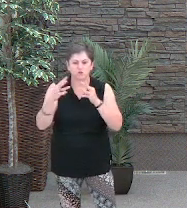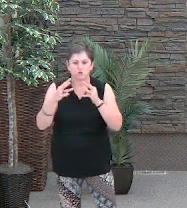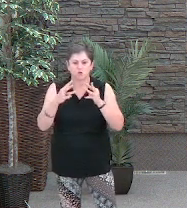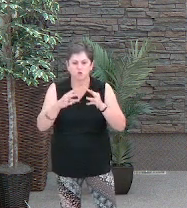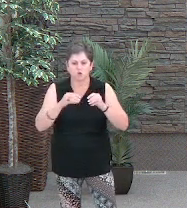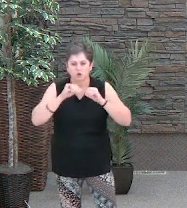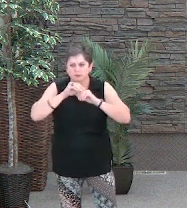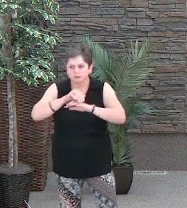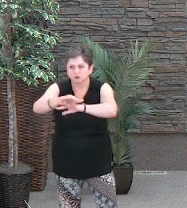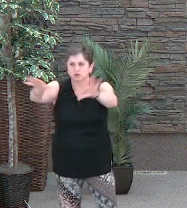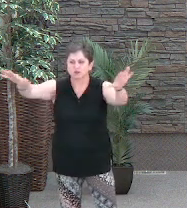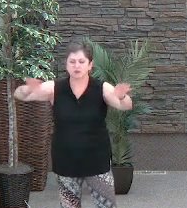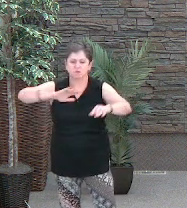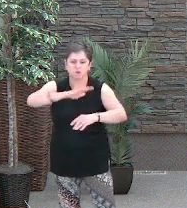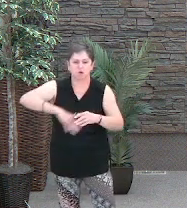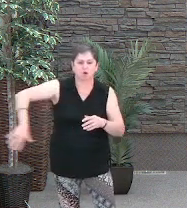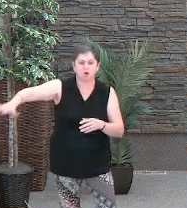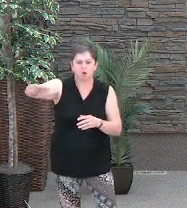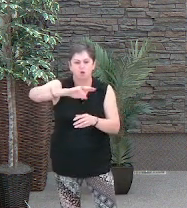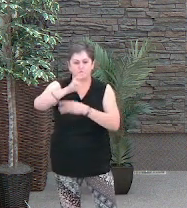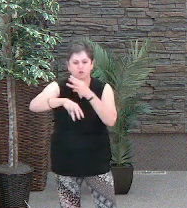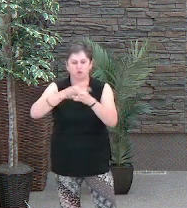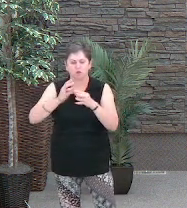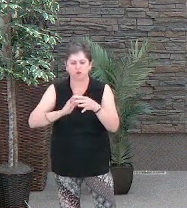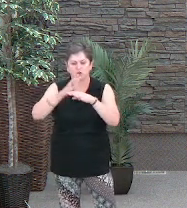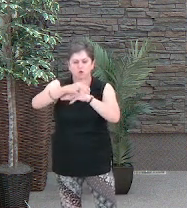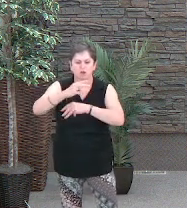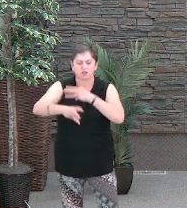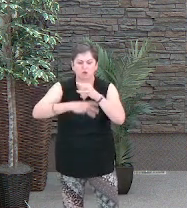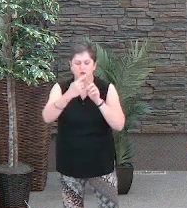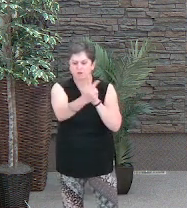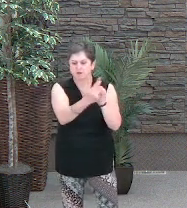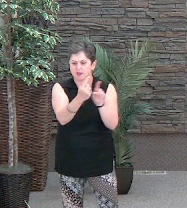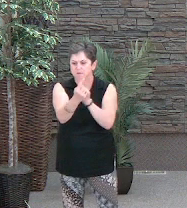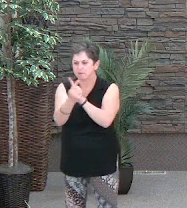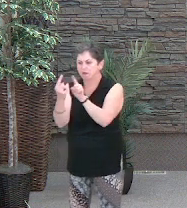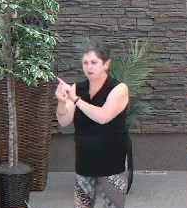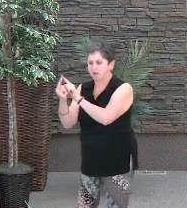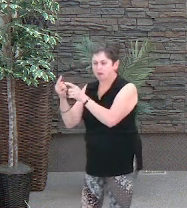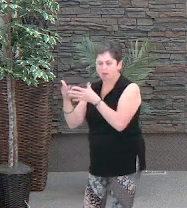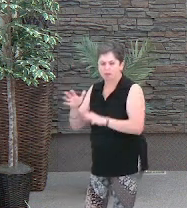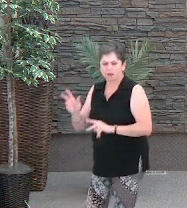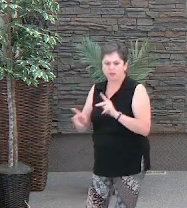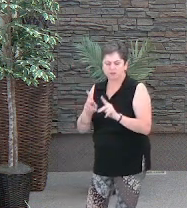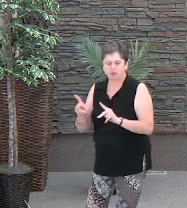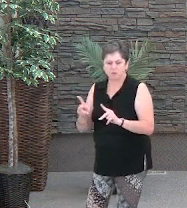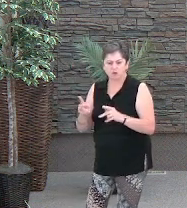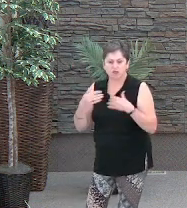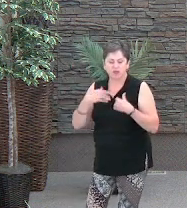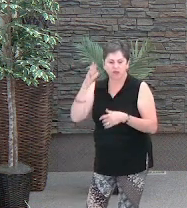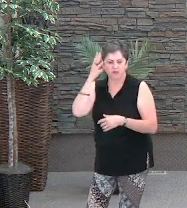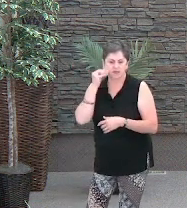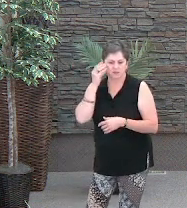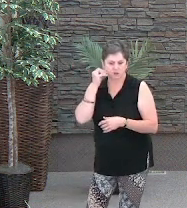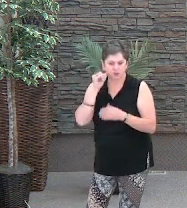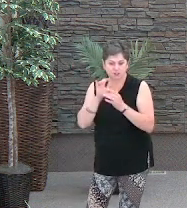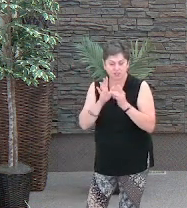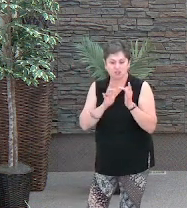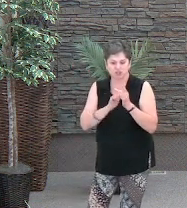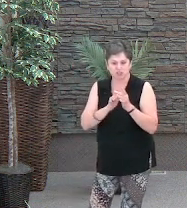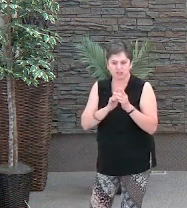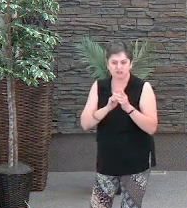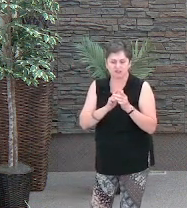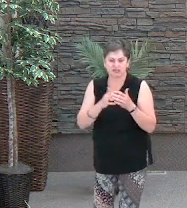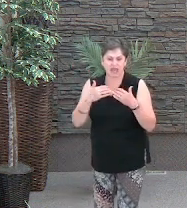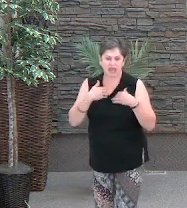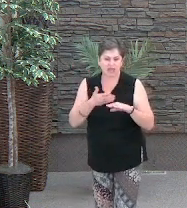them all over the world. And all across the world, they encountered lost people, and they had the experience that Jesus, I believe,